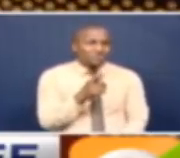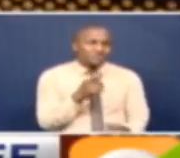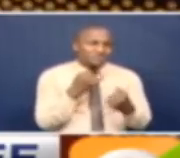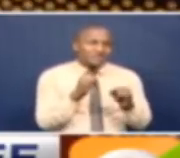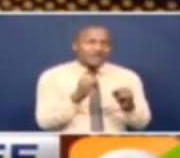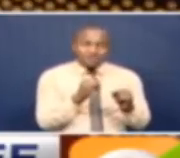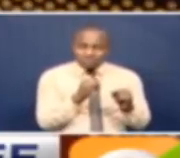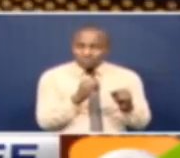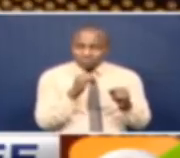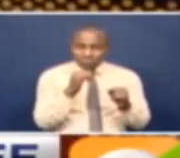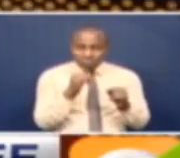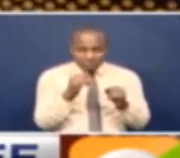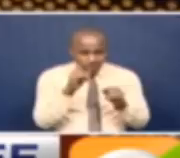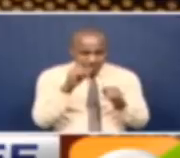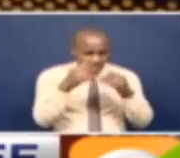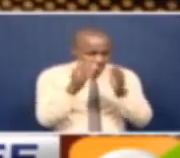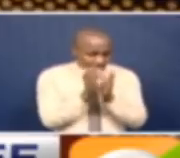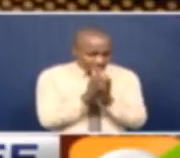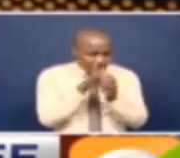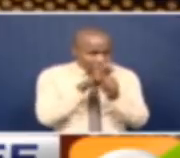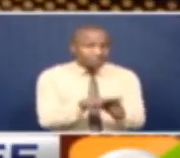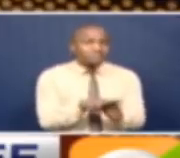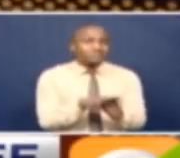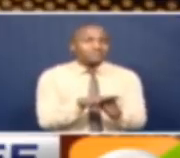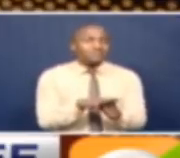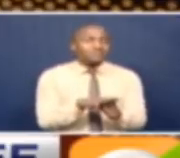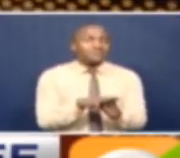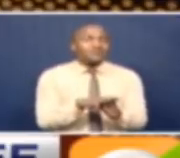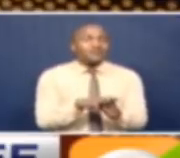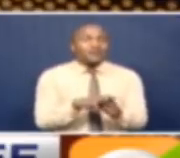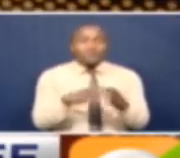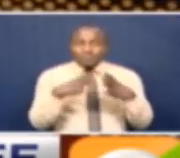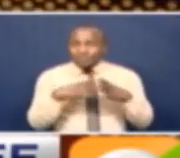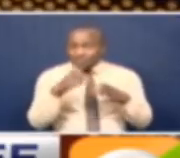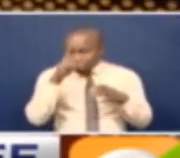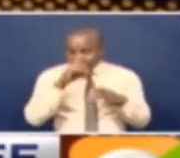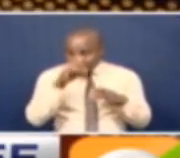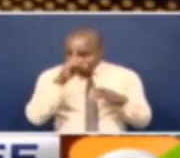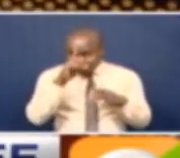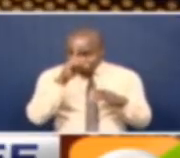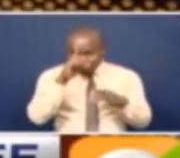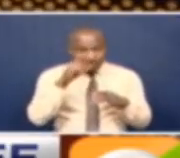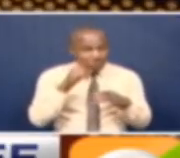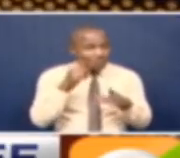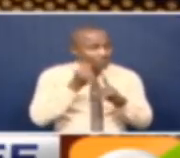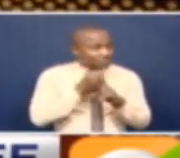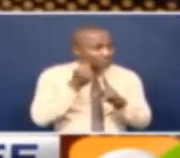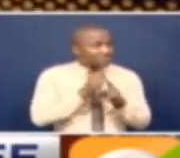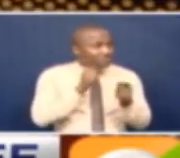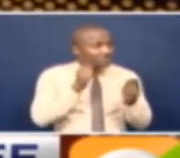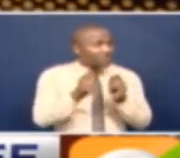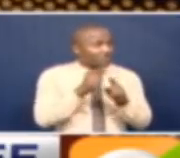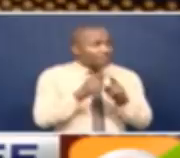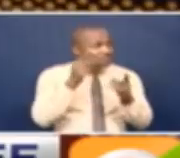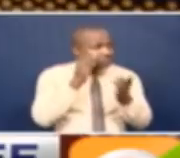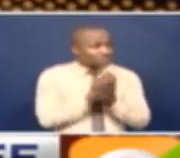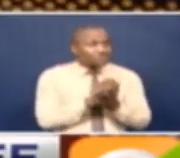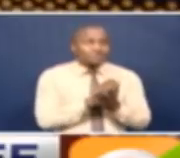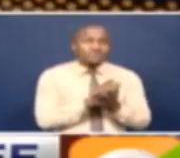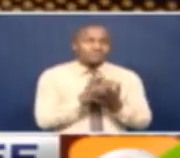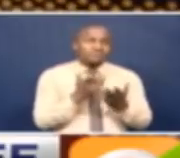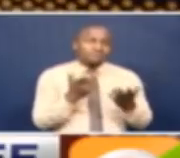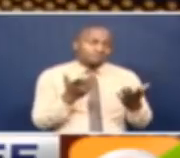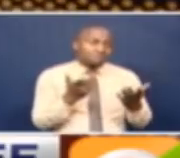community. And all of you come up with the pretext that you're fighting for reforms, while your actual quest is that simple quest for